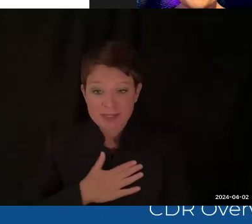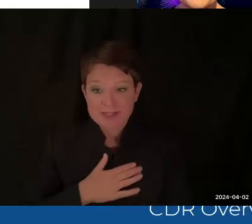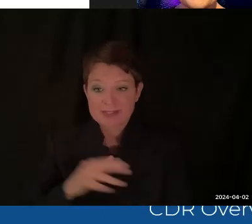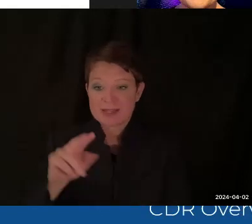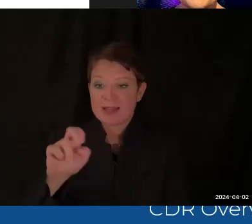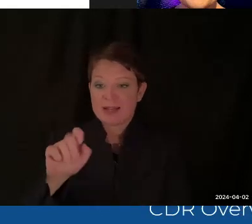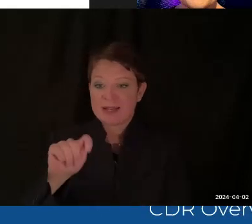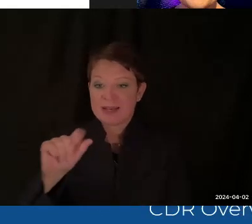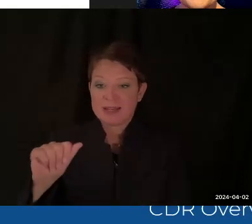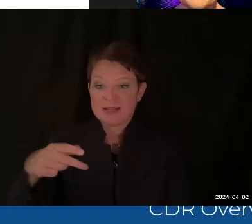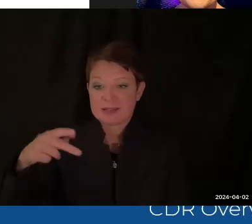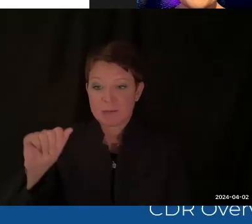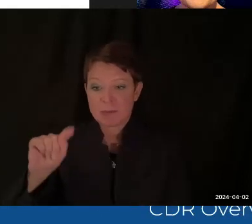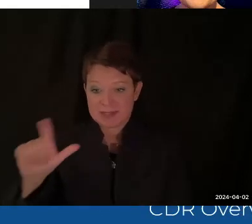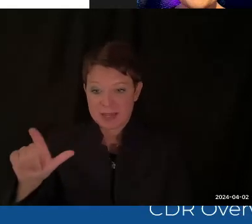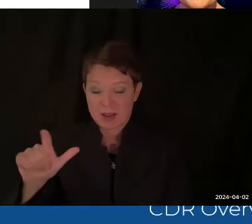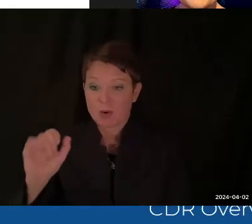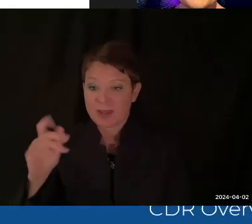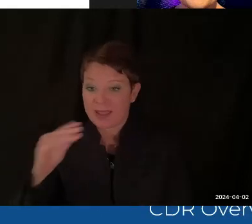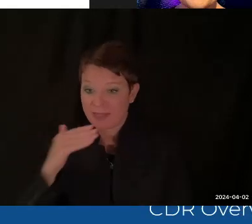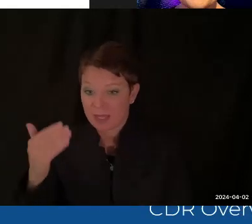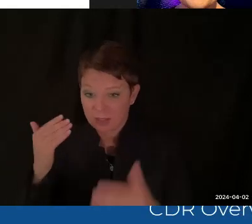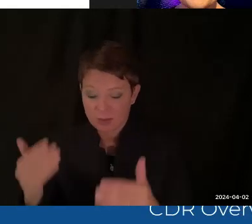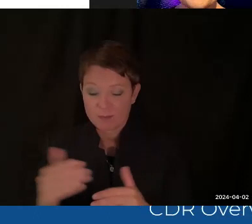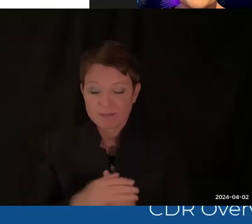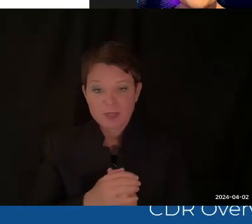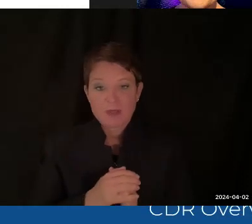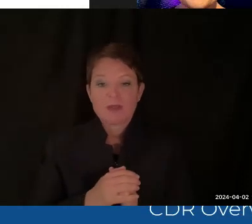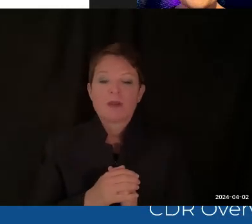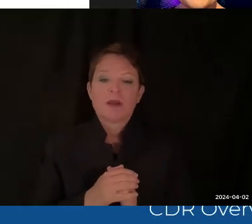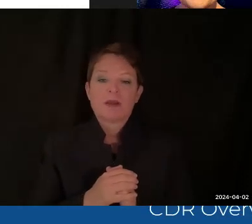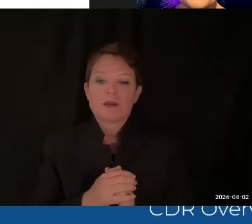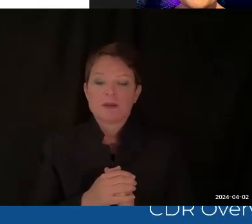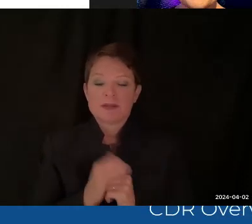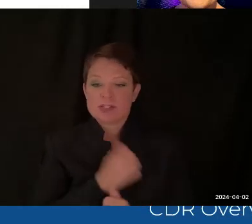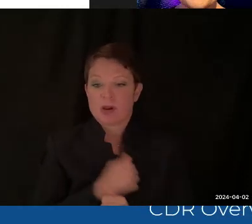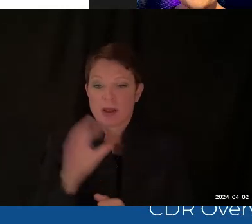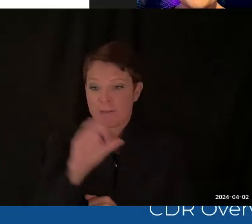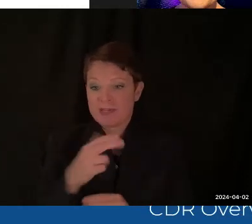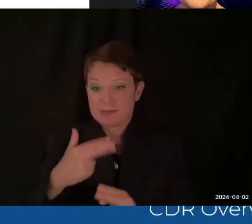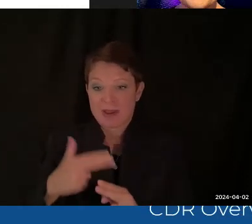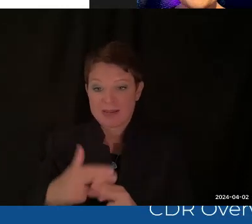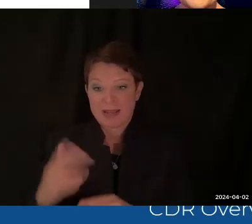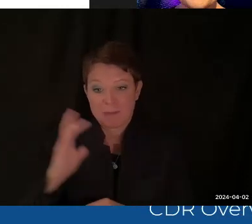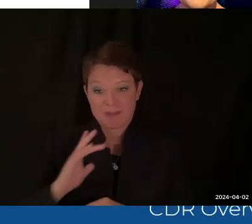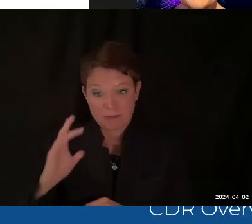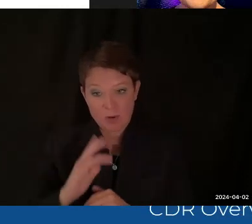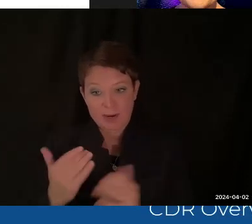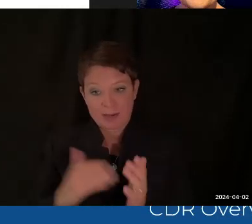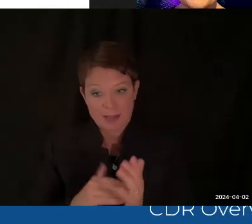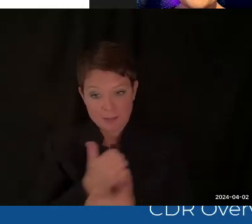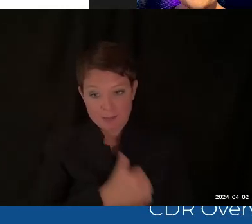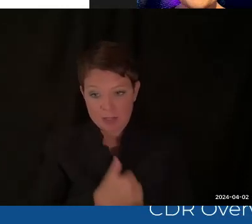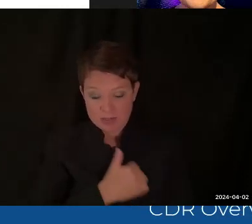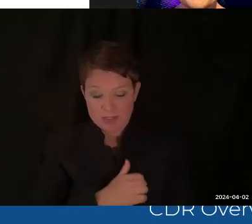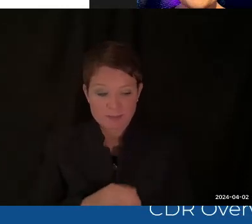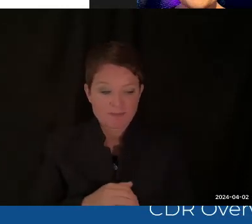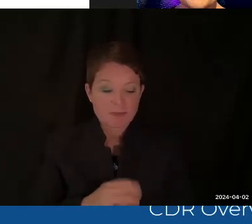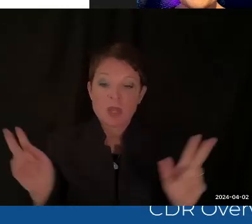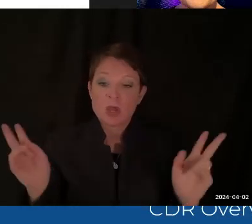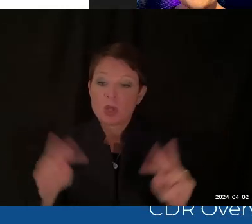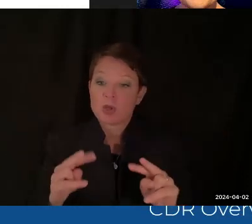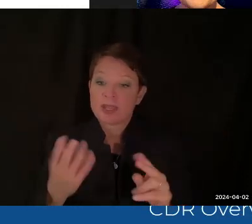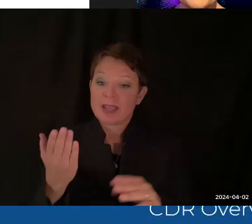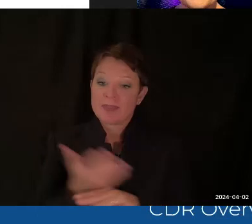Sorry, Nita Patel. Okay, good. There you go. Thank you. And sorry, I missed my name being called earlier again. When I was looking at